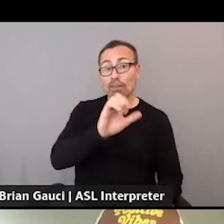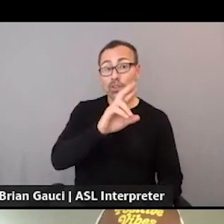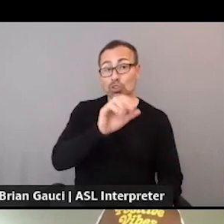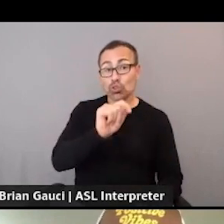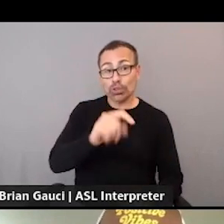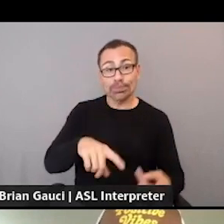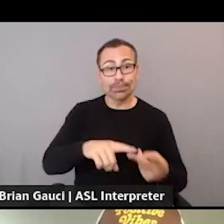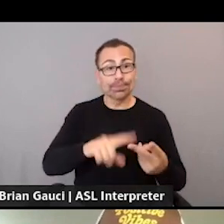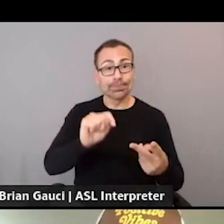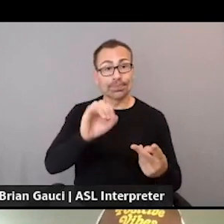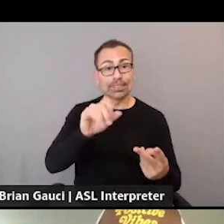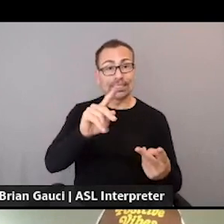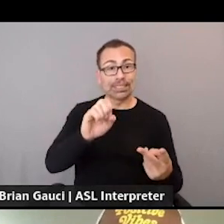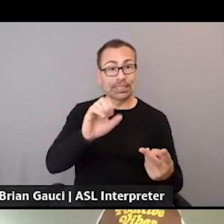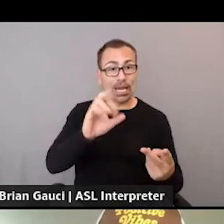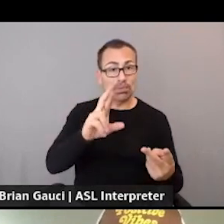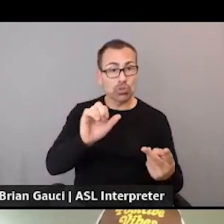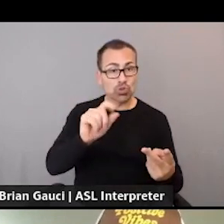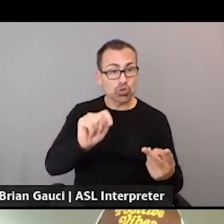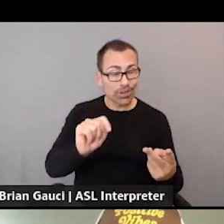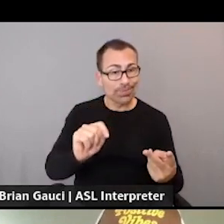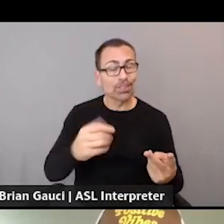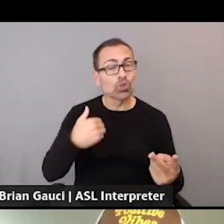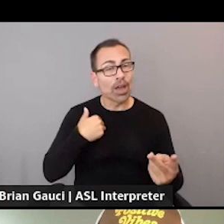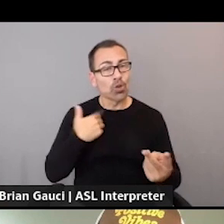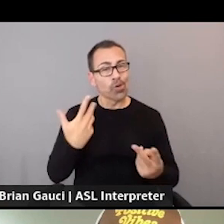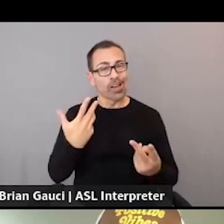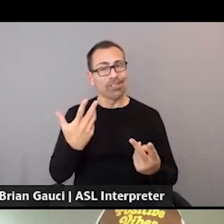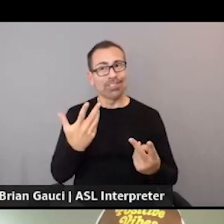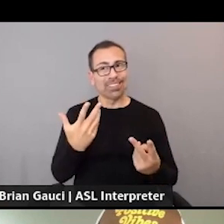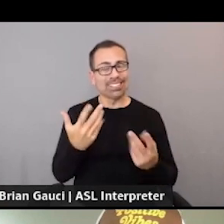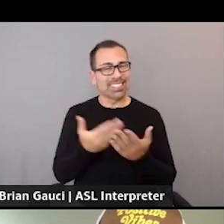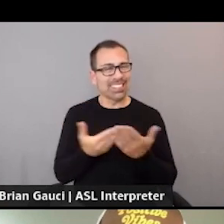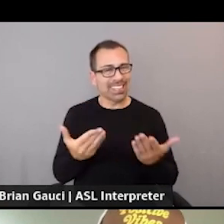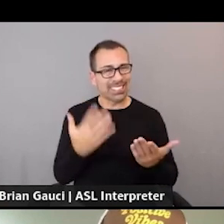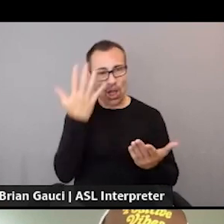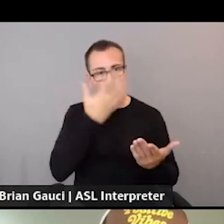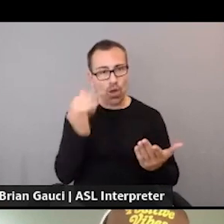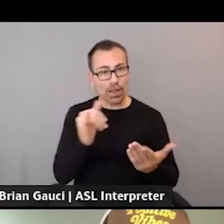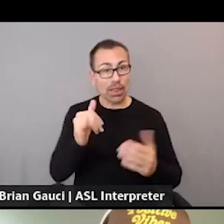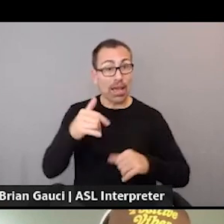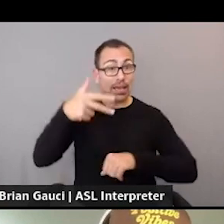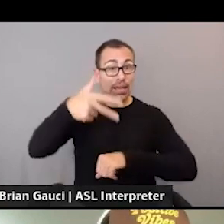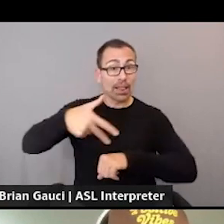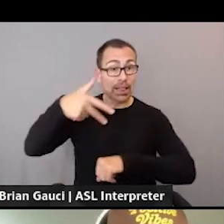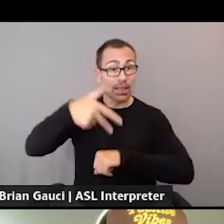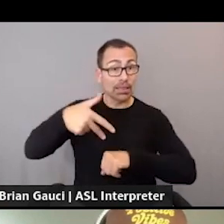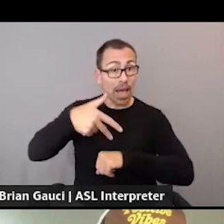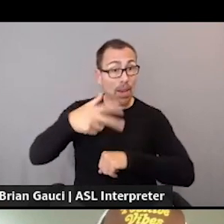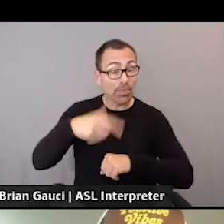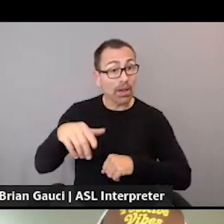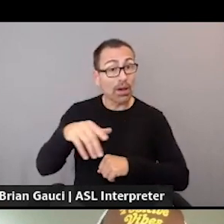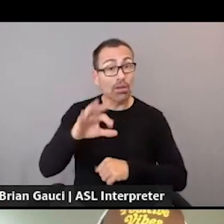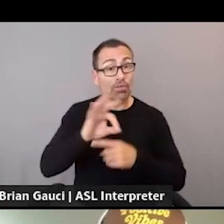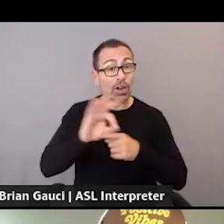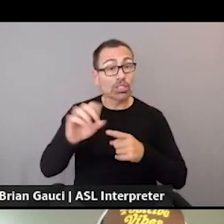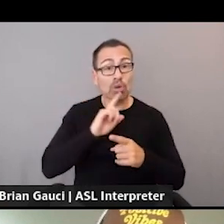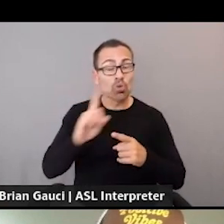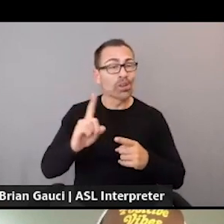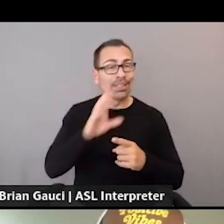things, these functions that look like Lambda functions, but really they're just making direct calls from AppSync